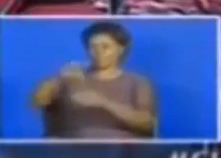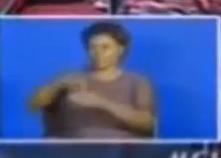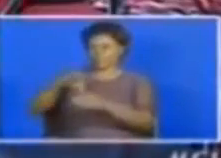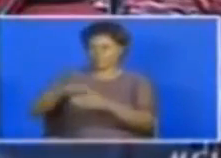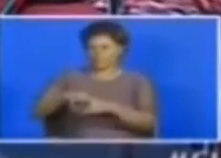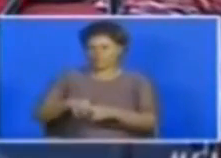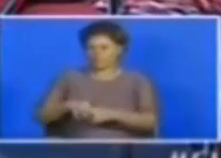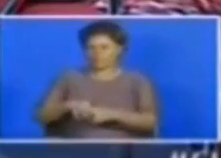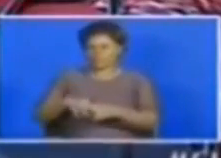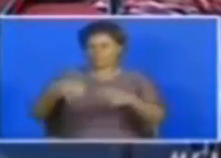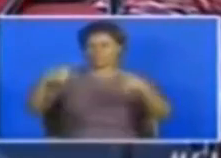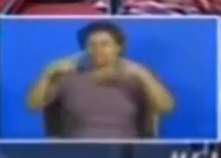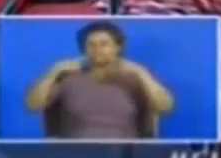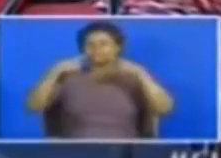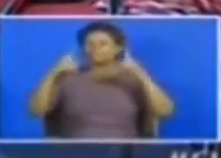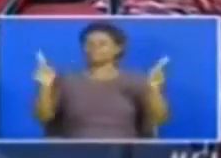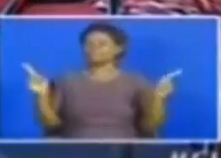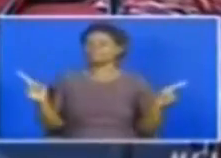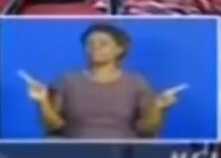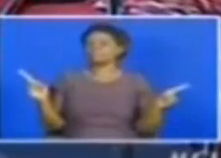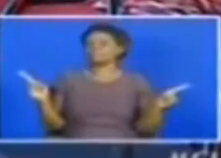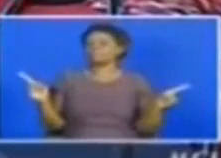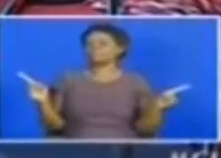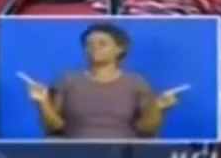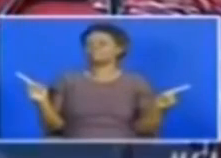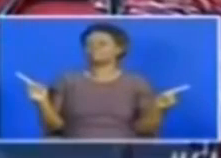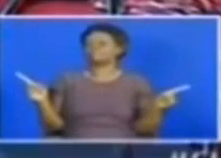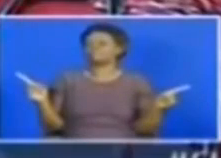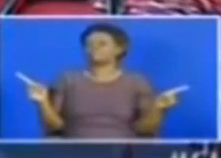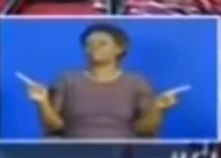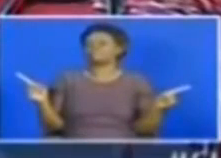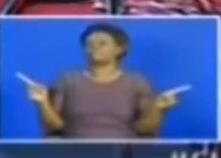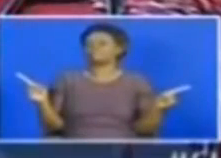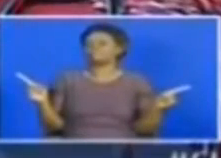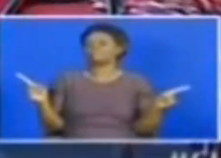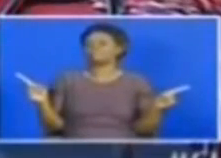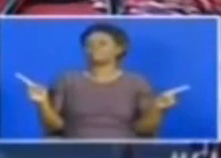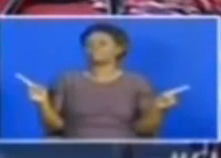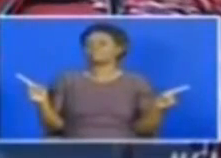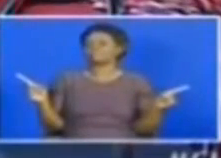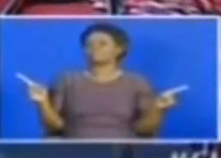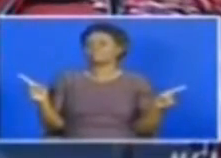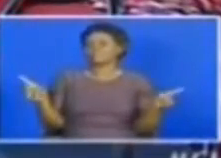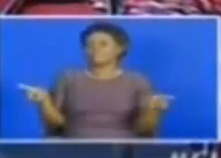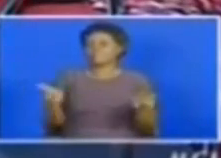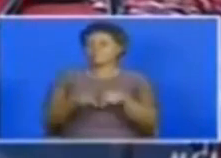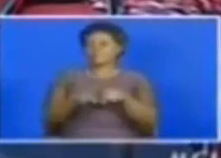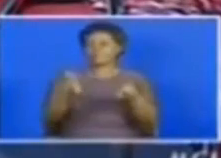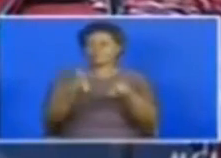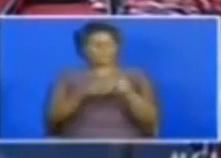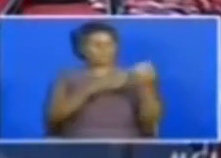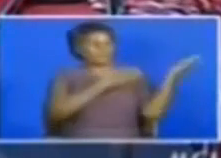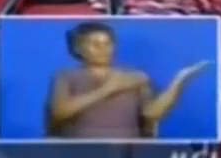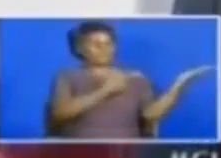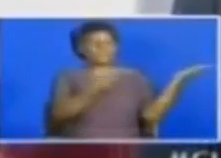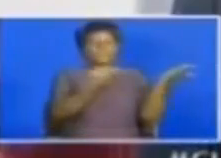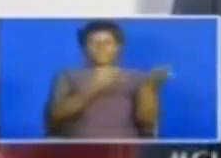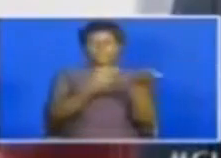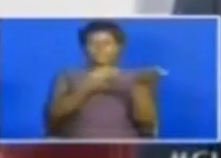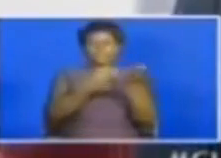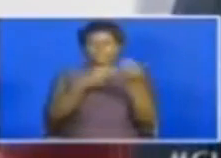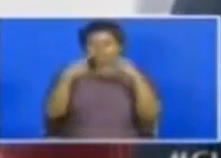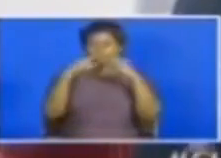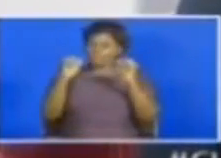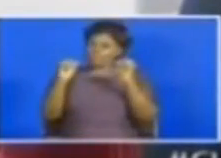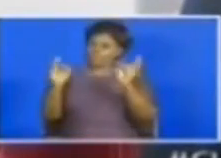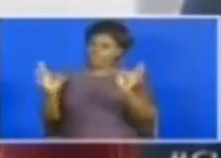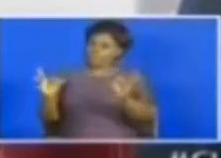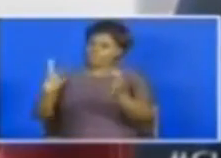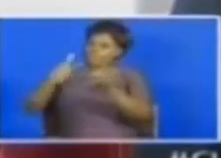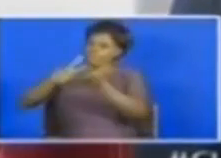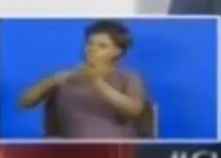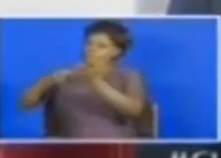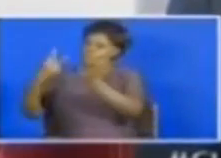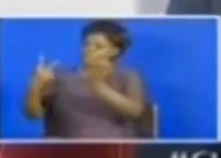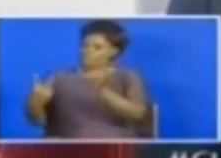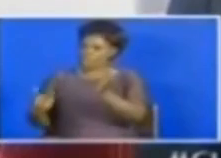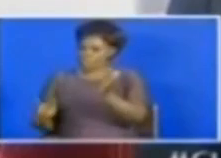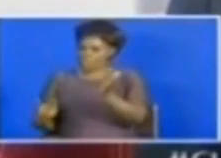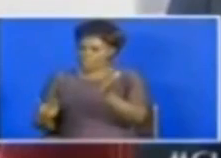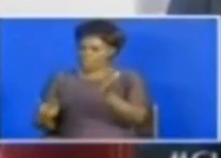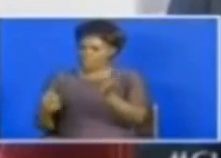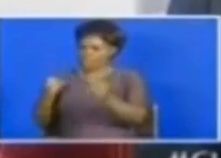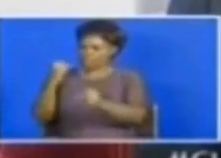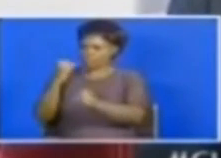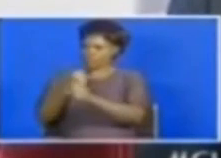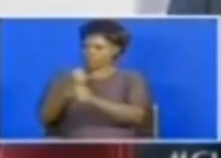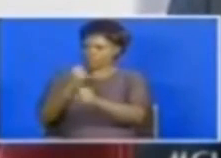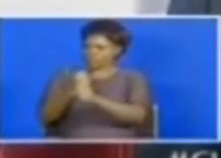Results transmission? Results transmission is also, you use the KIMS technology to transfer. In case of failure, then you will